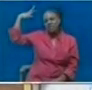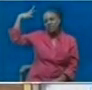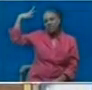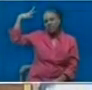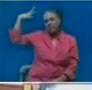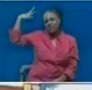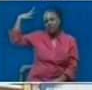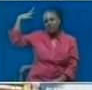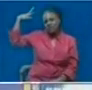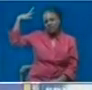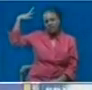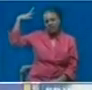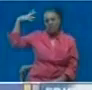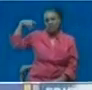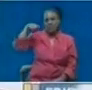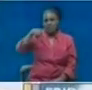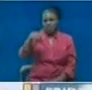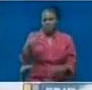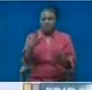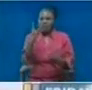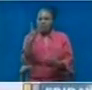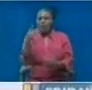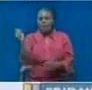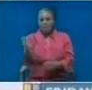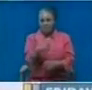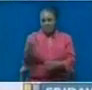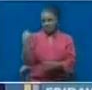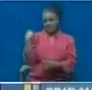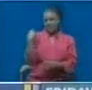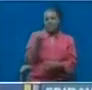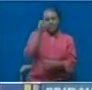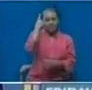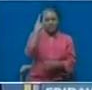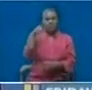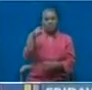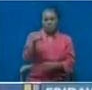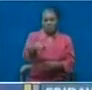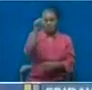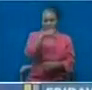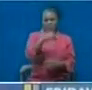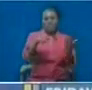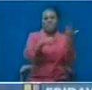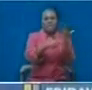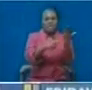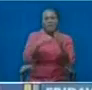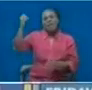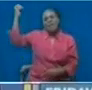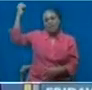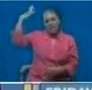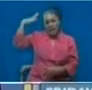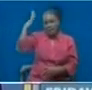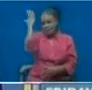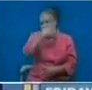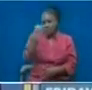and in Greek. We found out about the Greek one like 4 months after we picked the name. So yeah, it means light, and we picked it